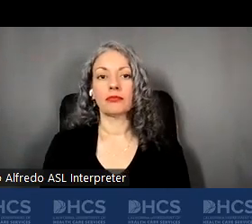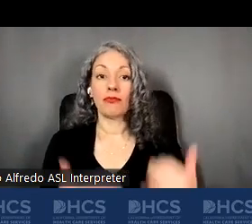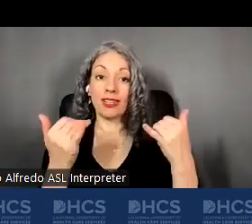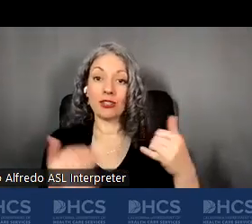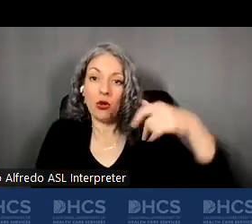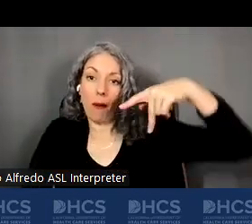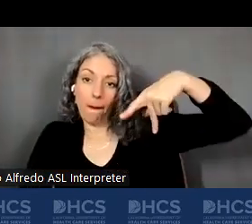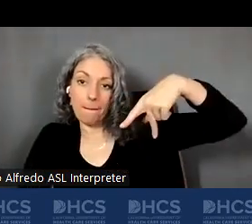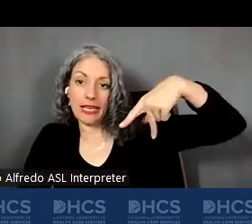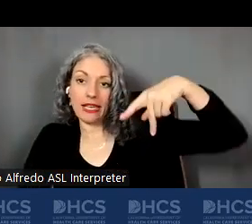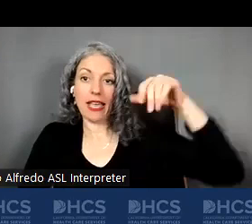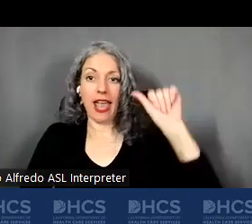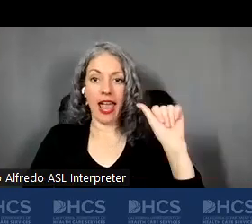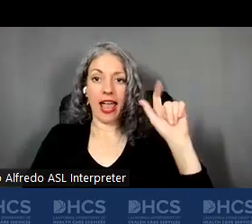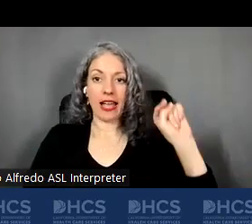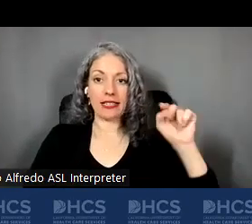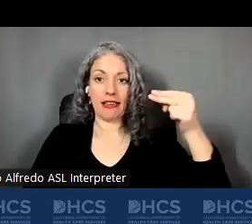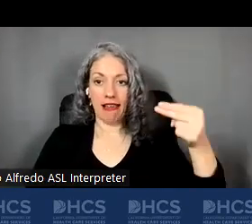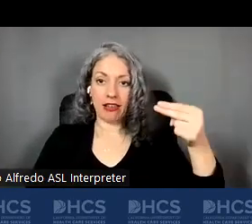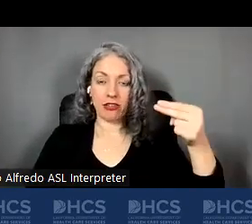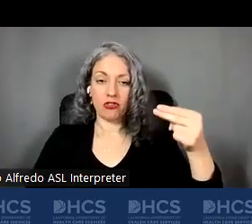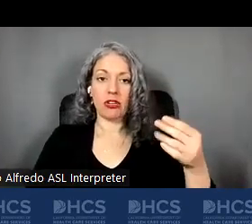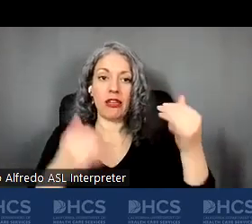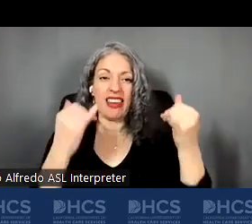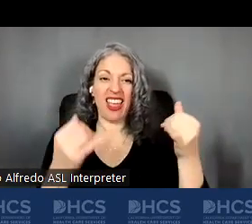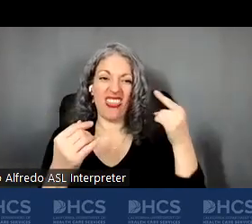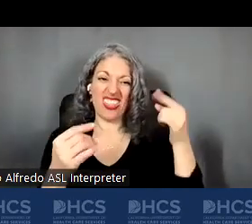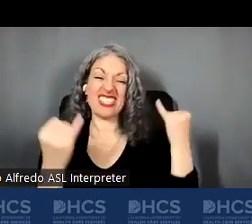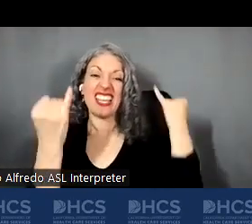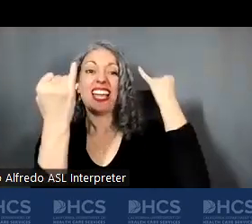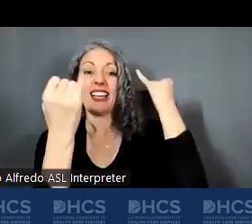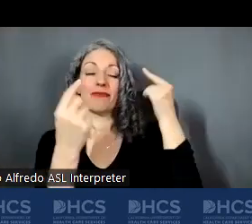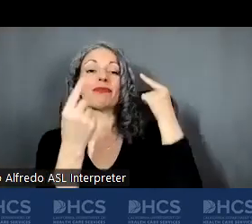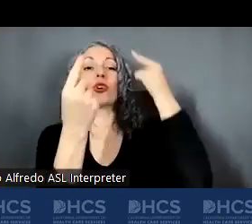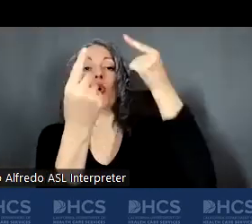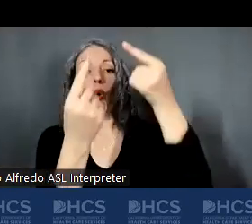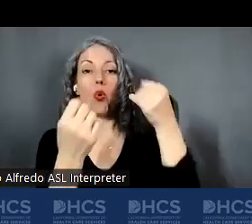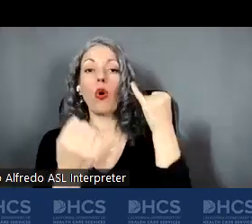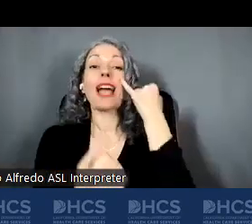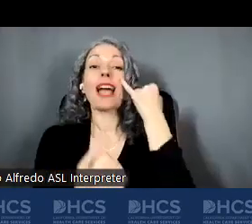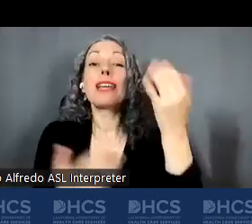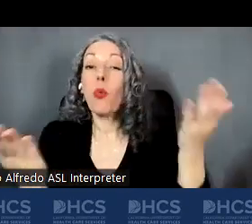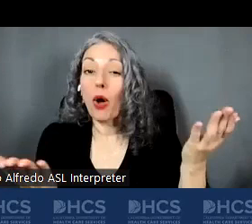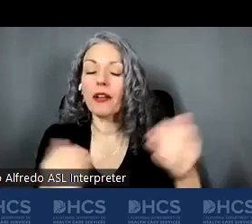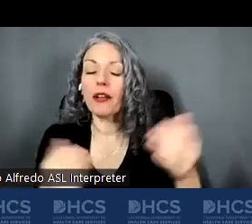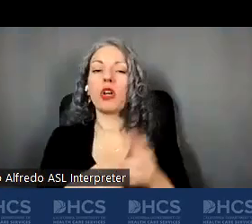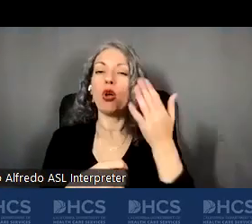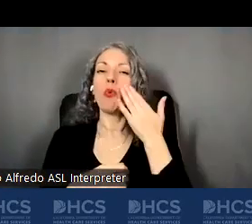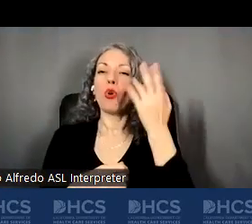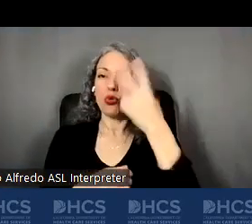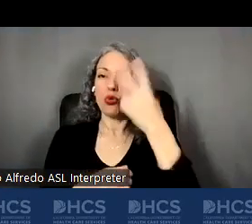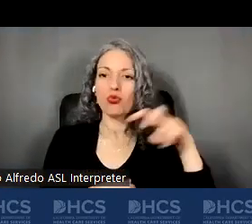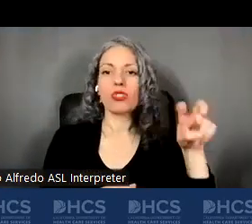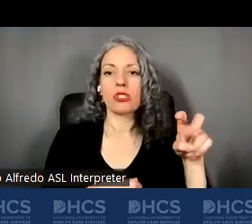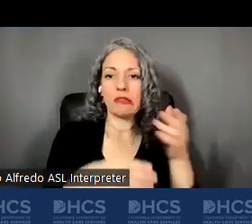PATH. So just really quickly, the whole idea of PATH is, you know, we know there's a transition period, right? What we're